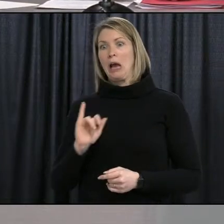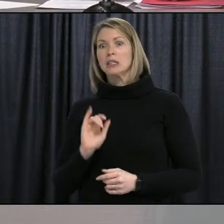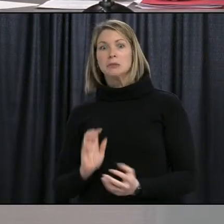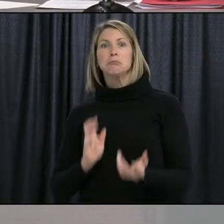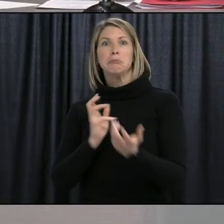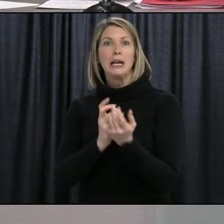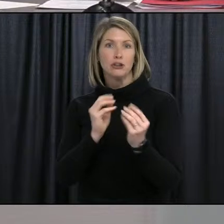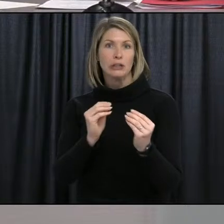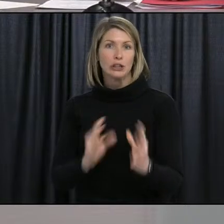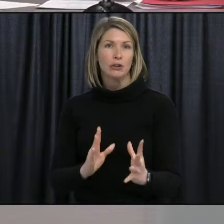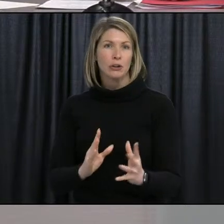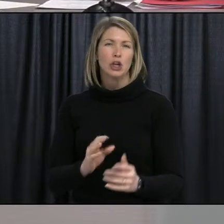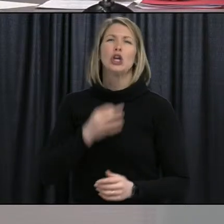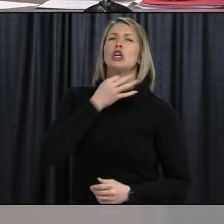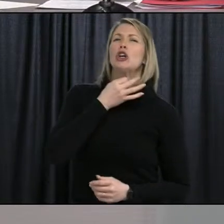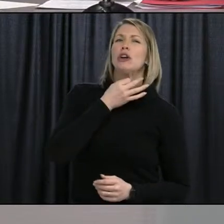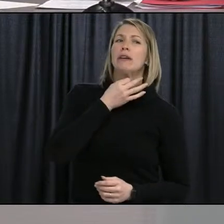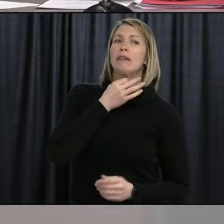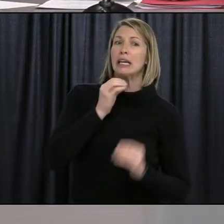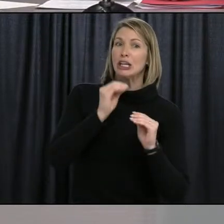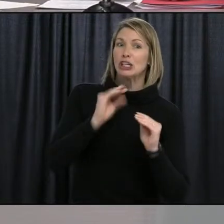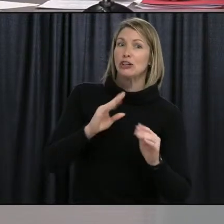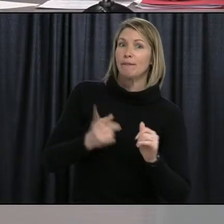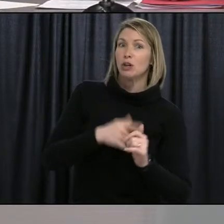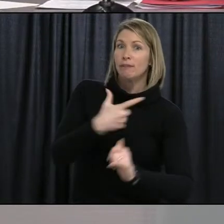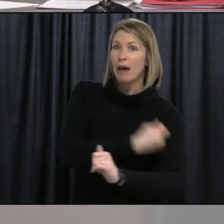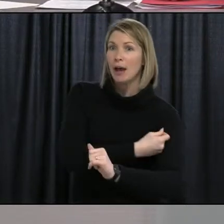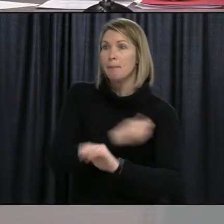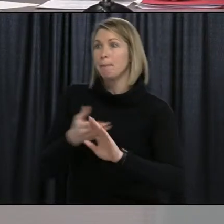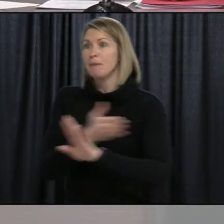teachers get vaccinated before people in the 70 to 80-year-old bracket?